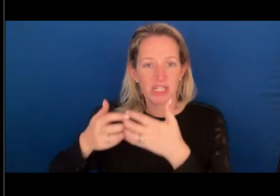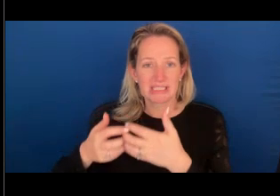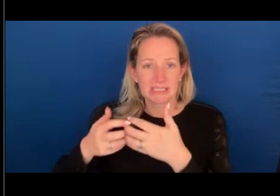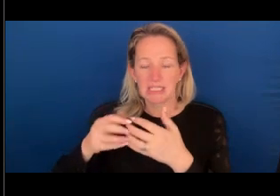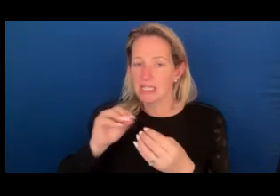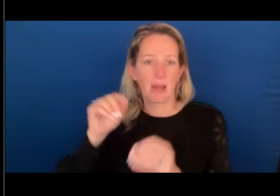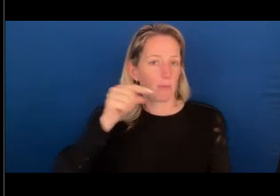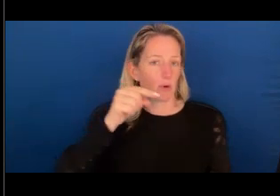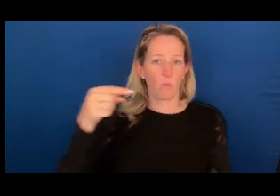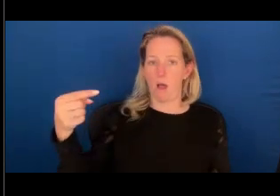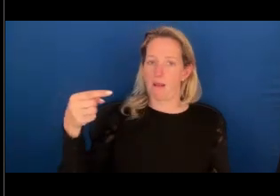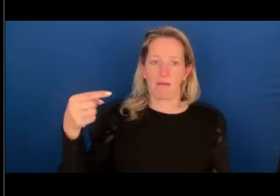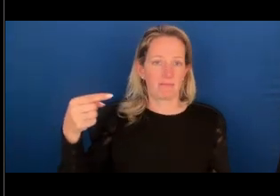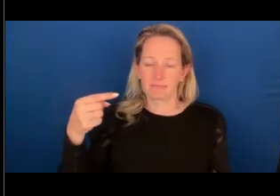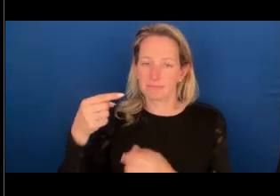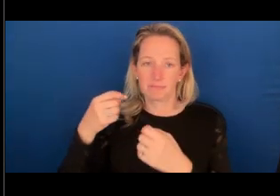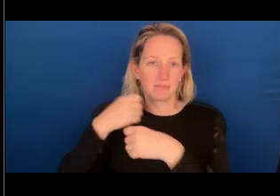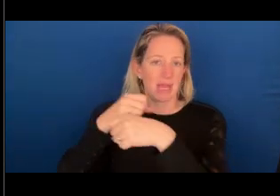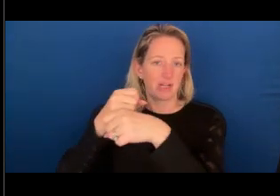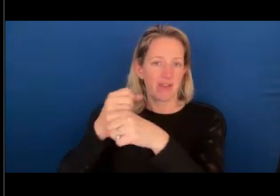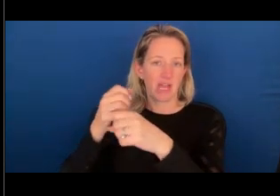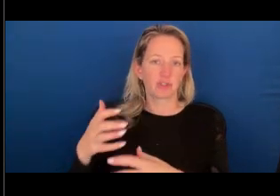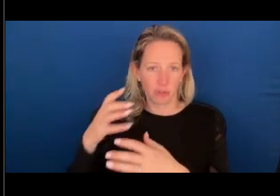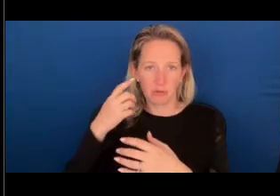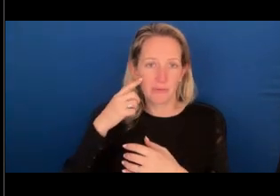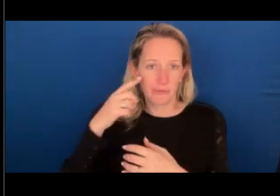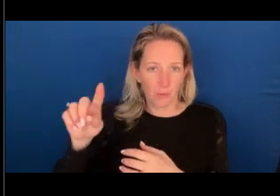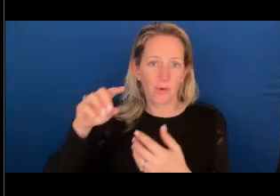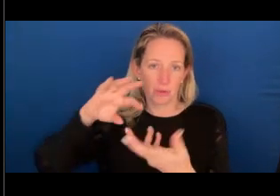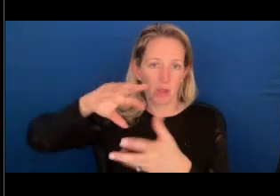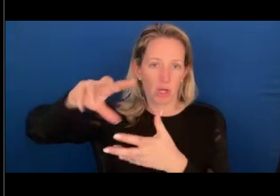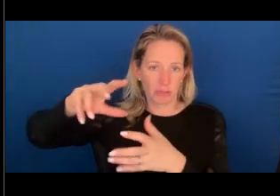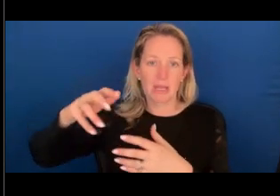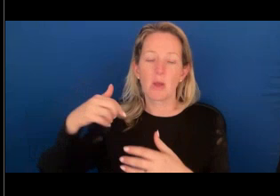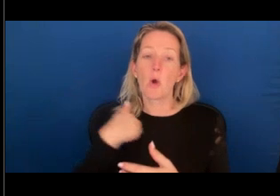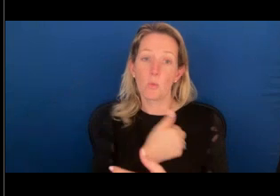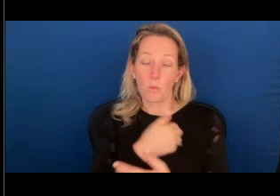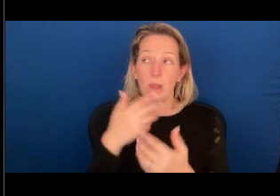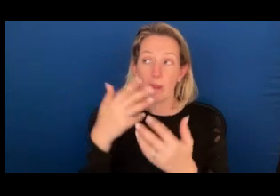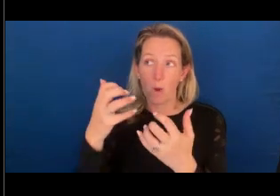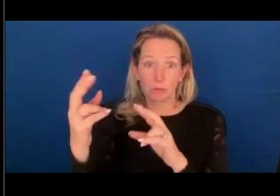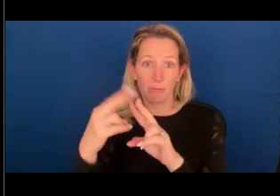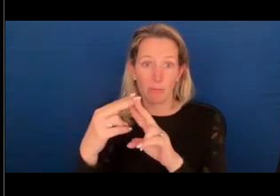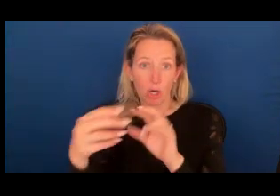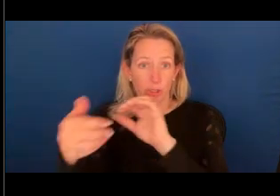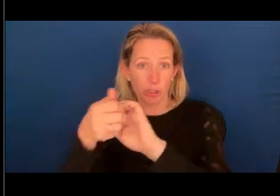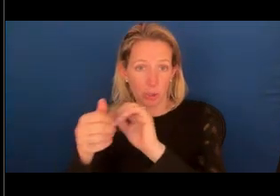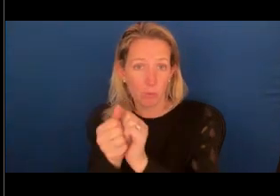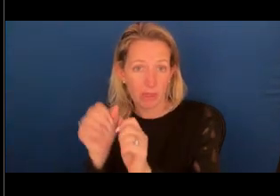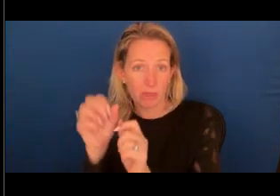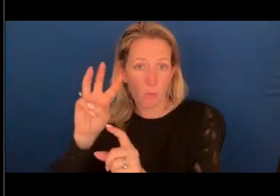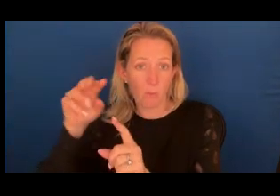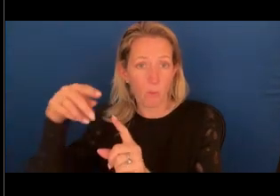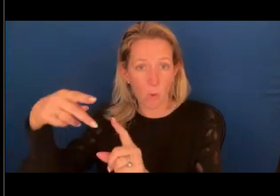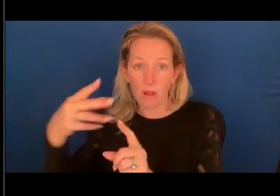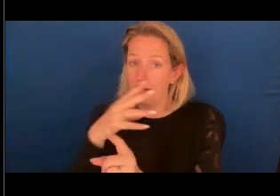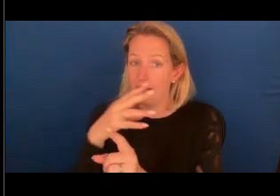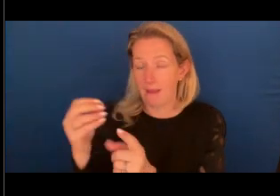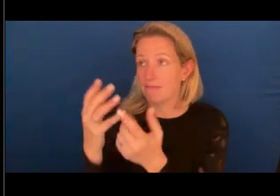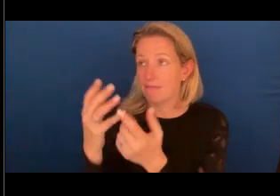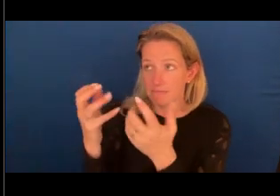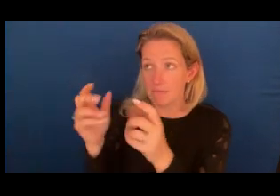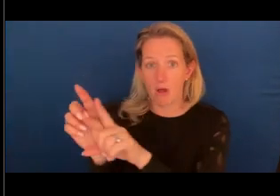to work with them to think about the microfiber as well as other types of microplastic particle capture problems. And we would like to also work with